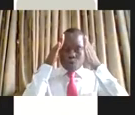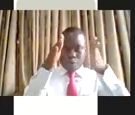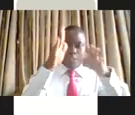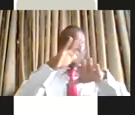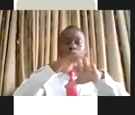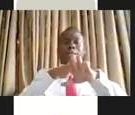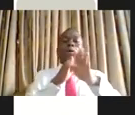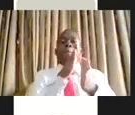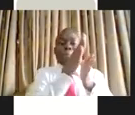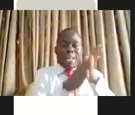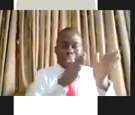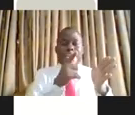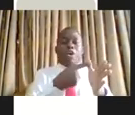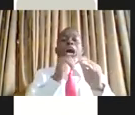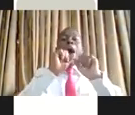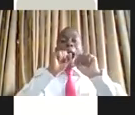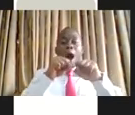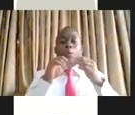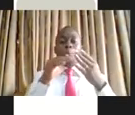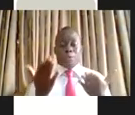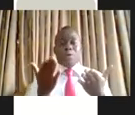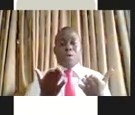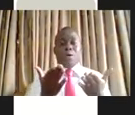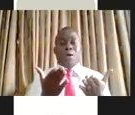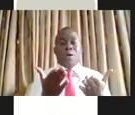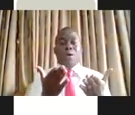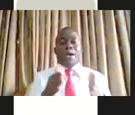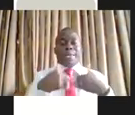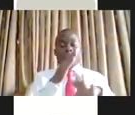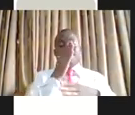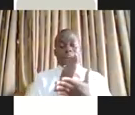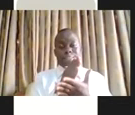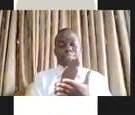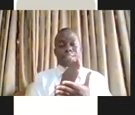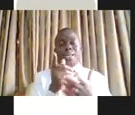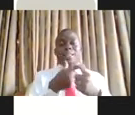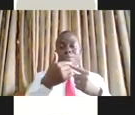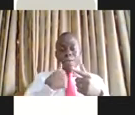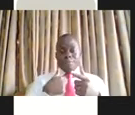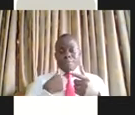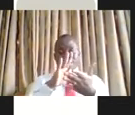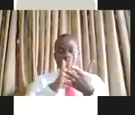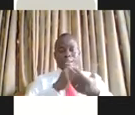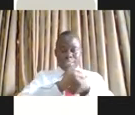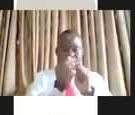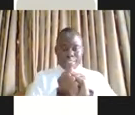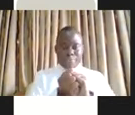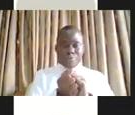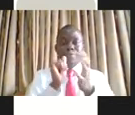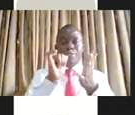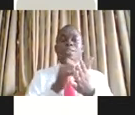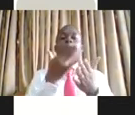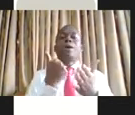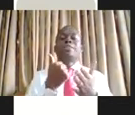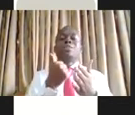towards implementing rights. And then there are amendments that seek to limit